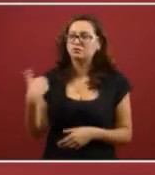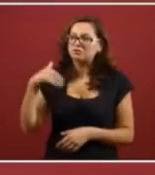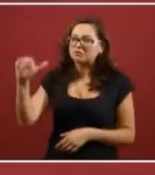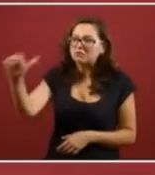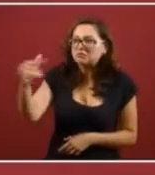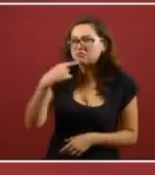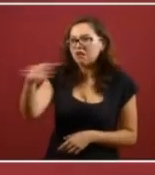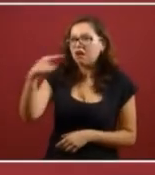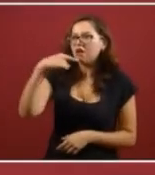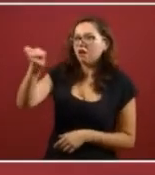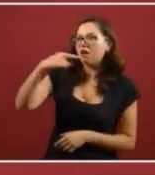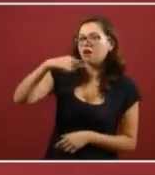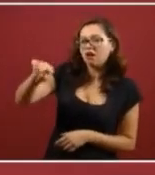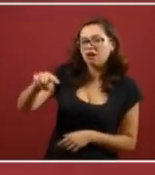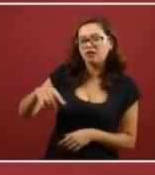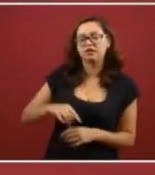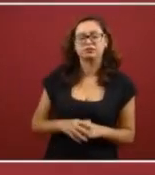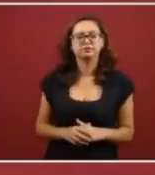y